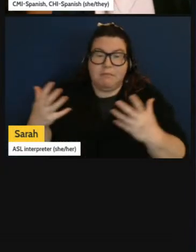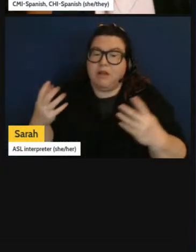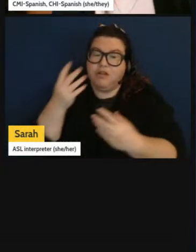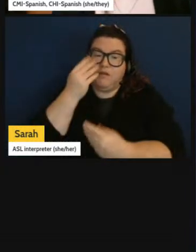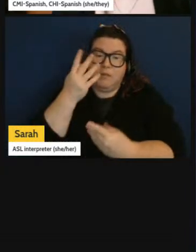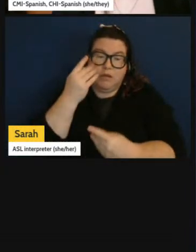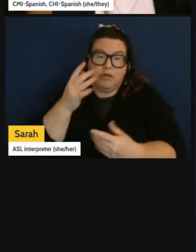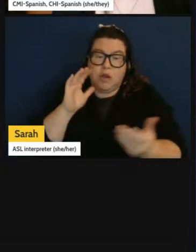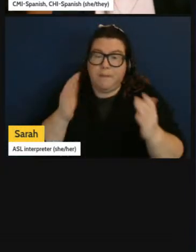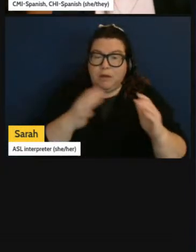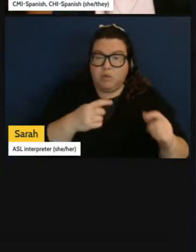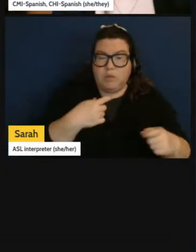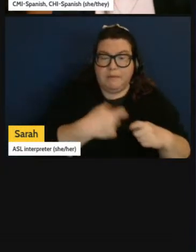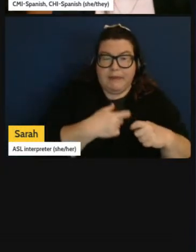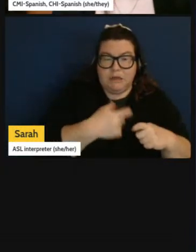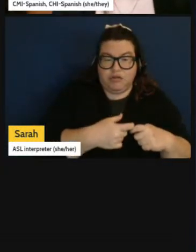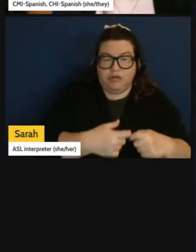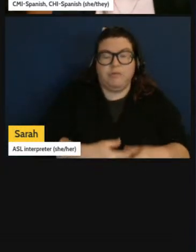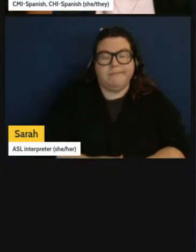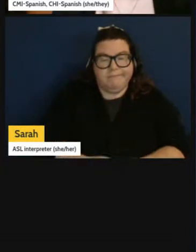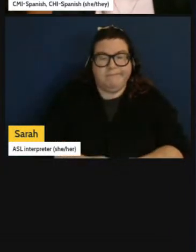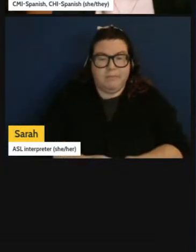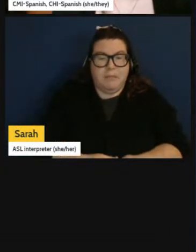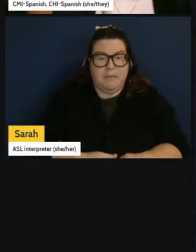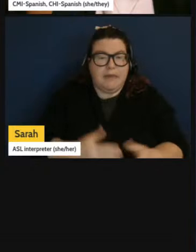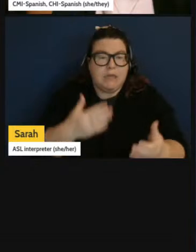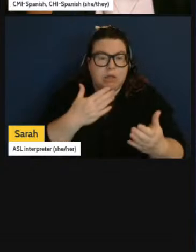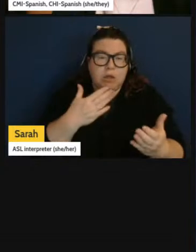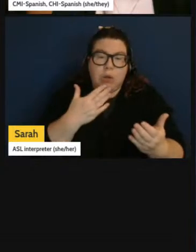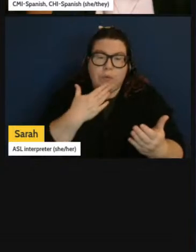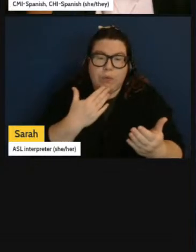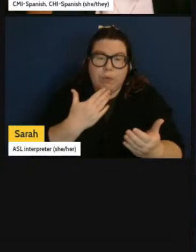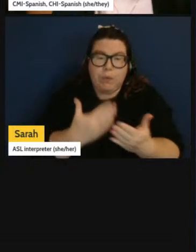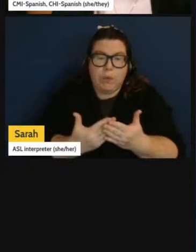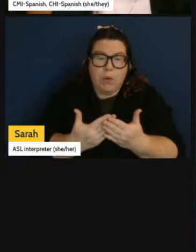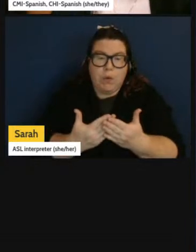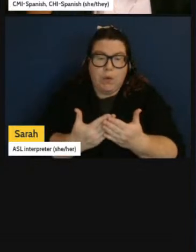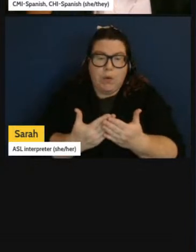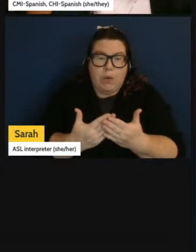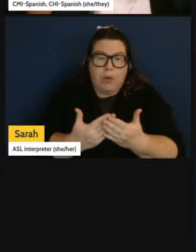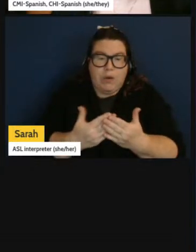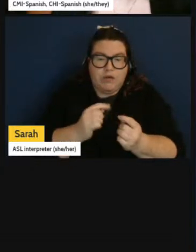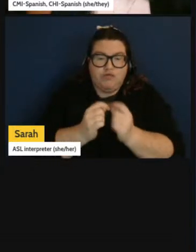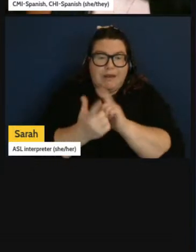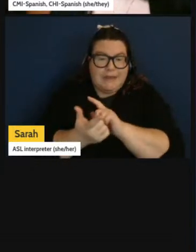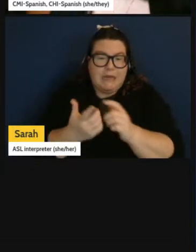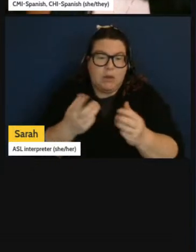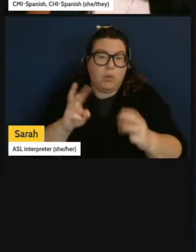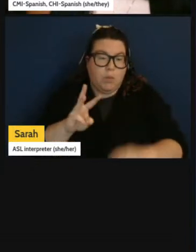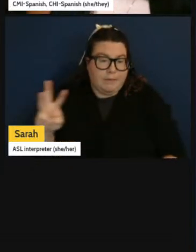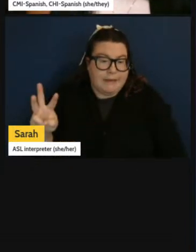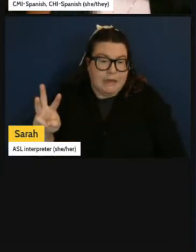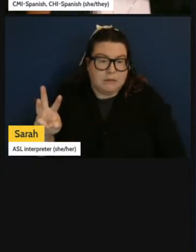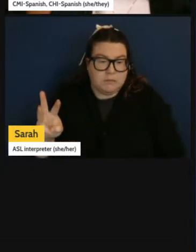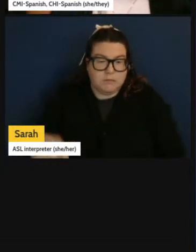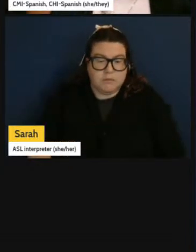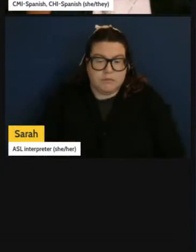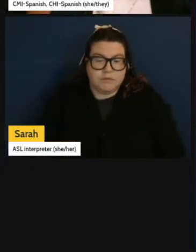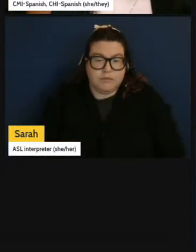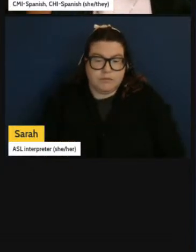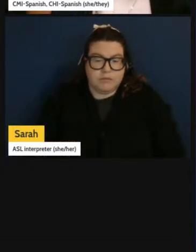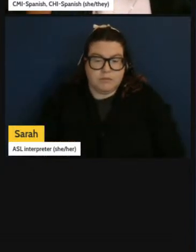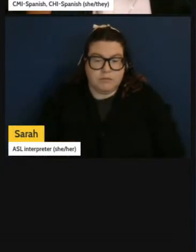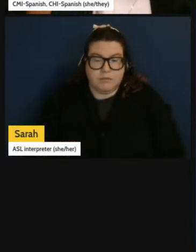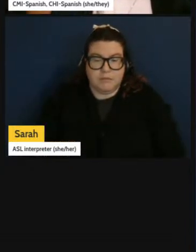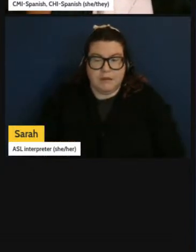as the Spanish version. So, but it's a very well translated website. So I got to give credit